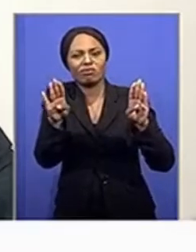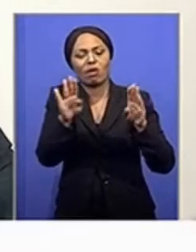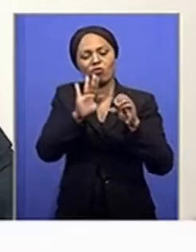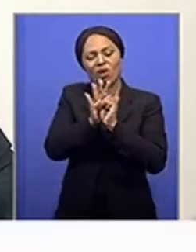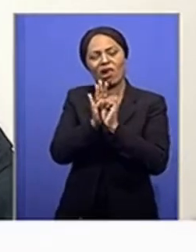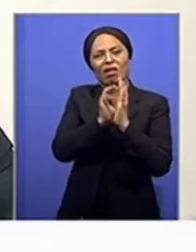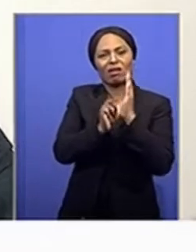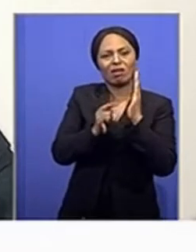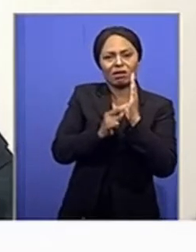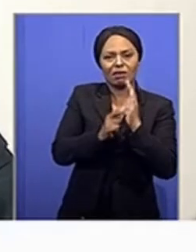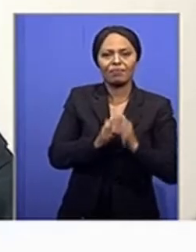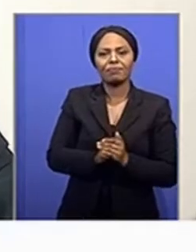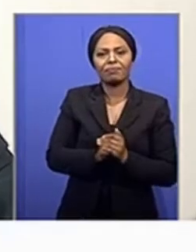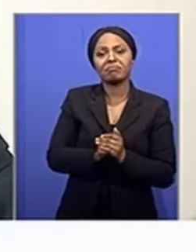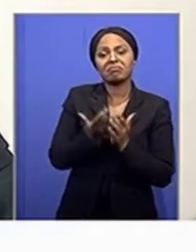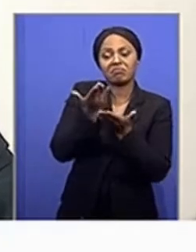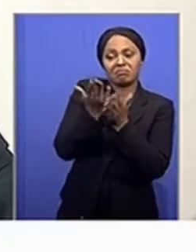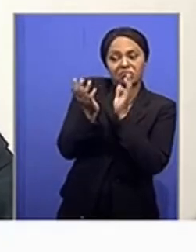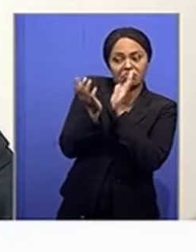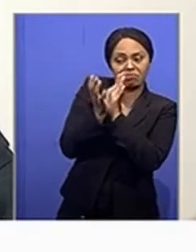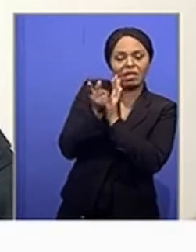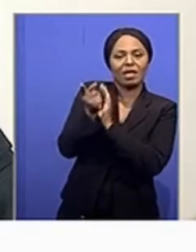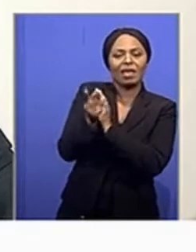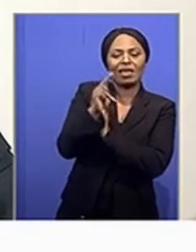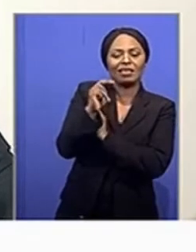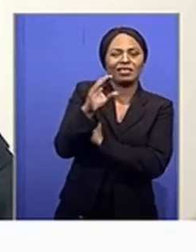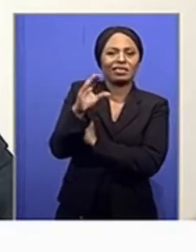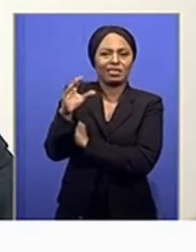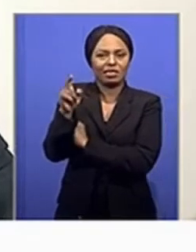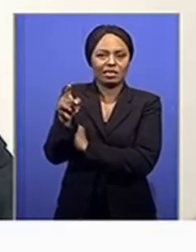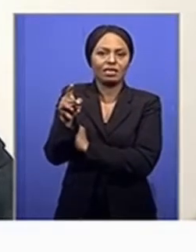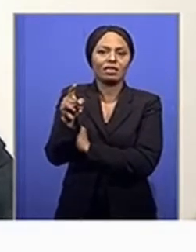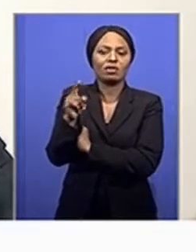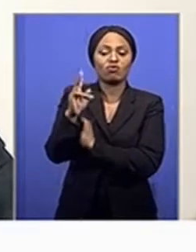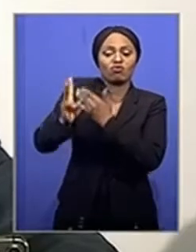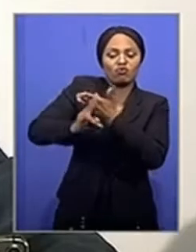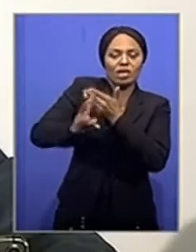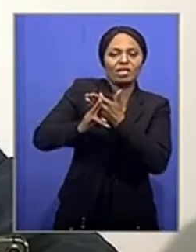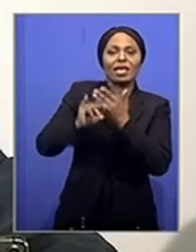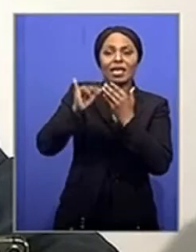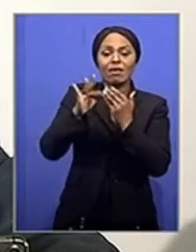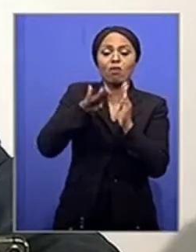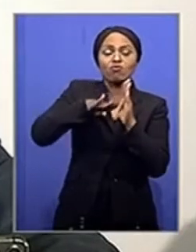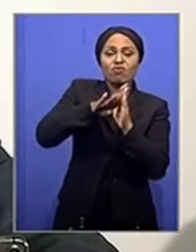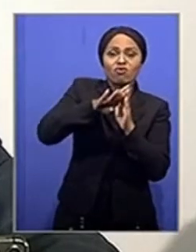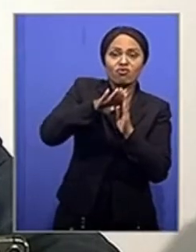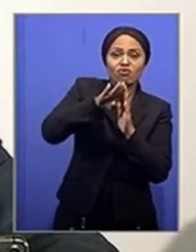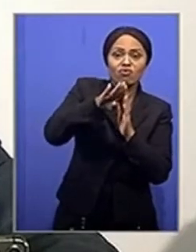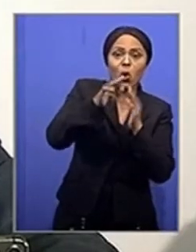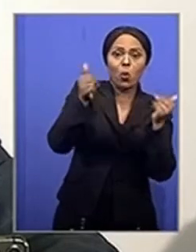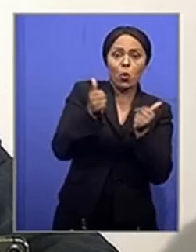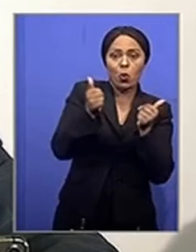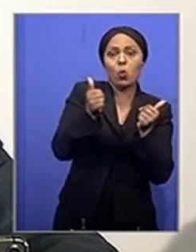National Coronavirus Council in 2 weeks, and if there is continue to be good cooperation and good progress, we will get even